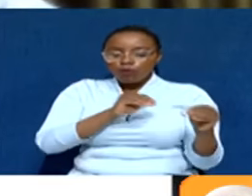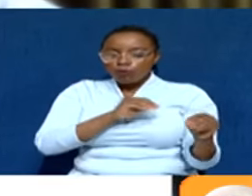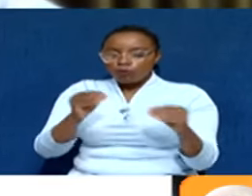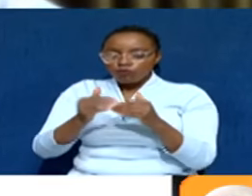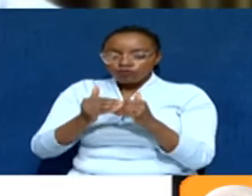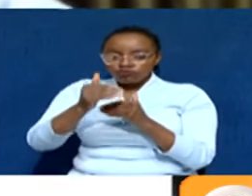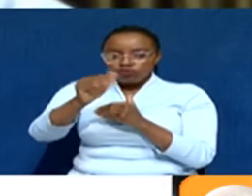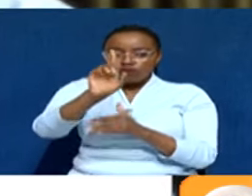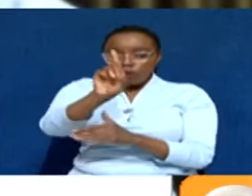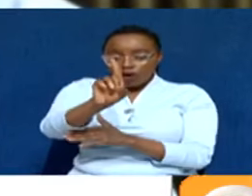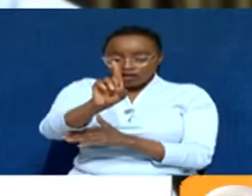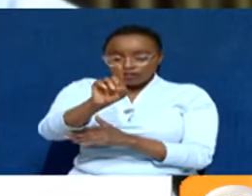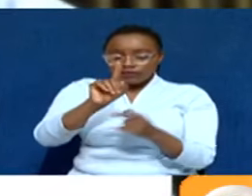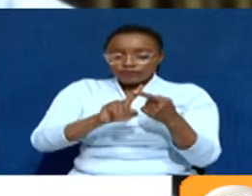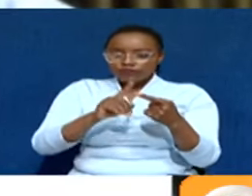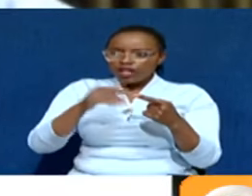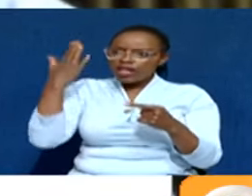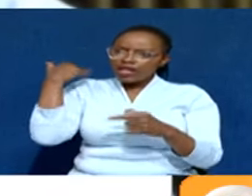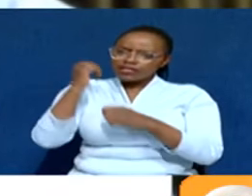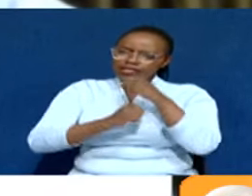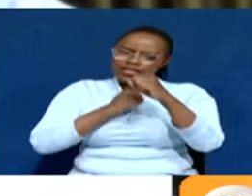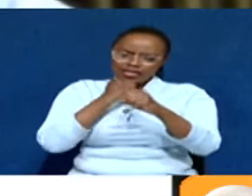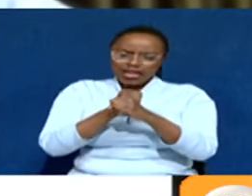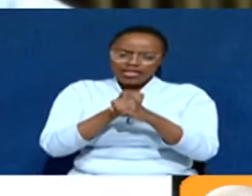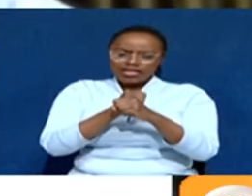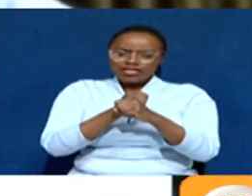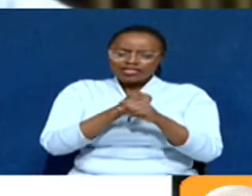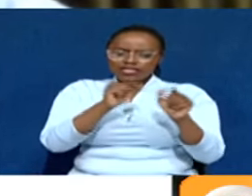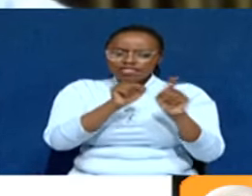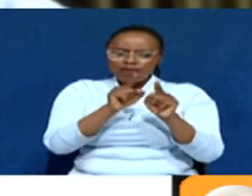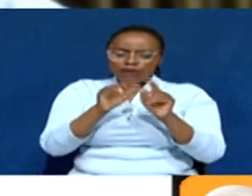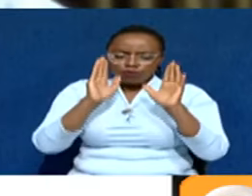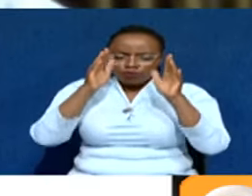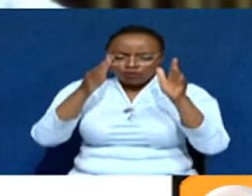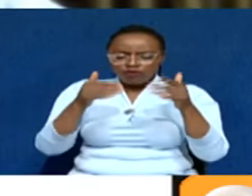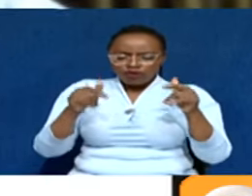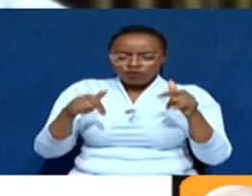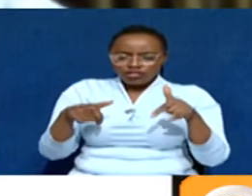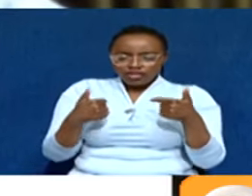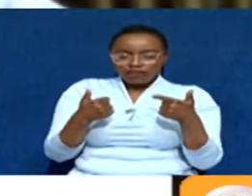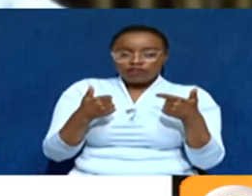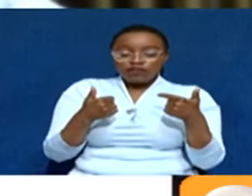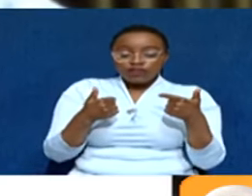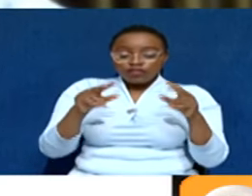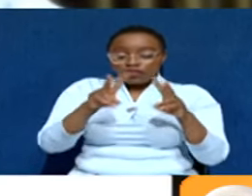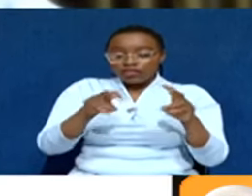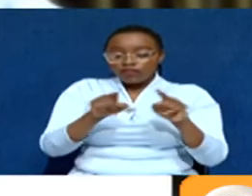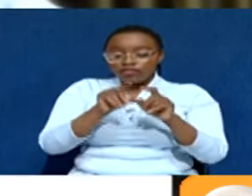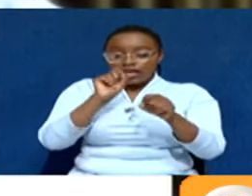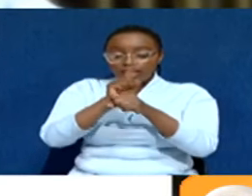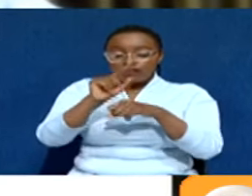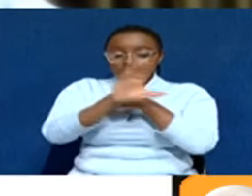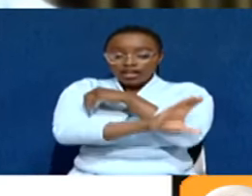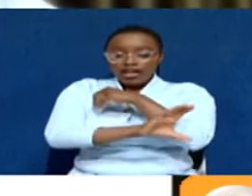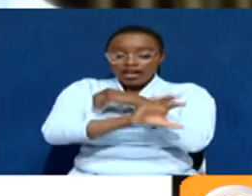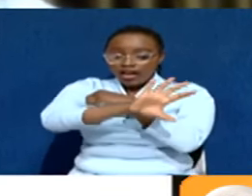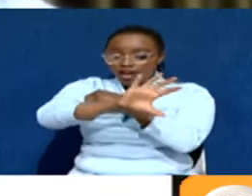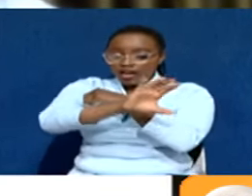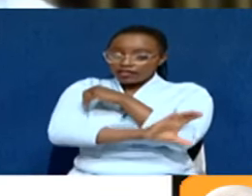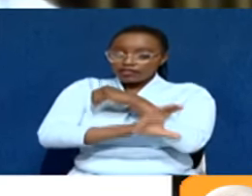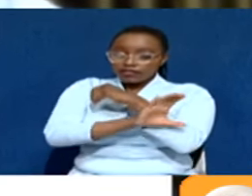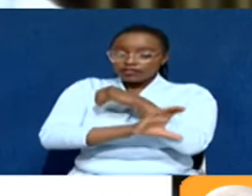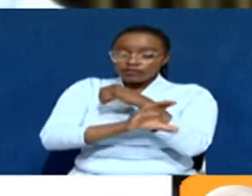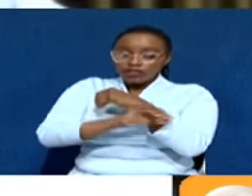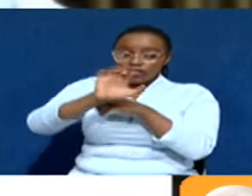forward. One of them is last year, Jeff, we looked at ourselves among the 11 countries in Eastern Horn